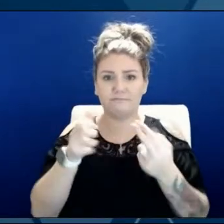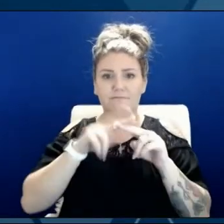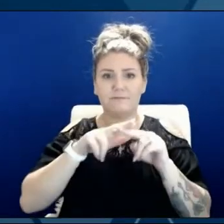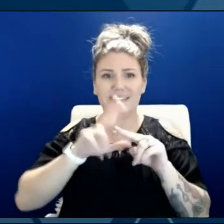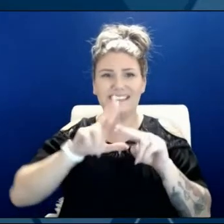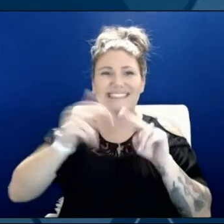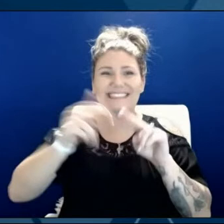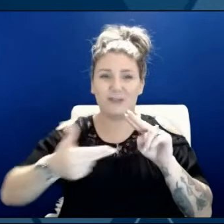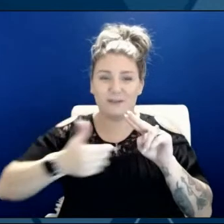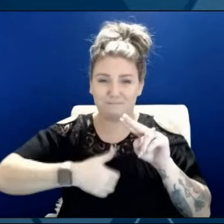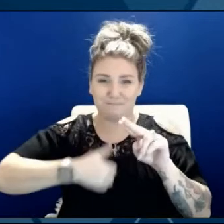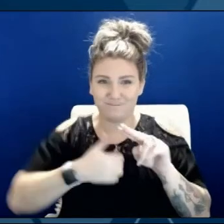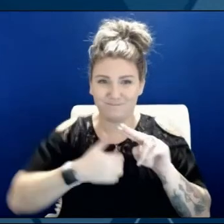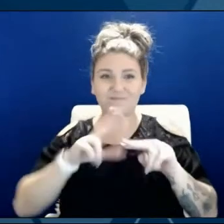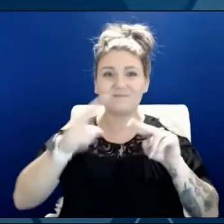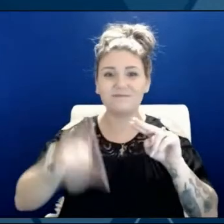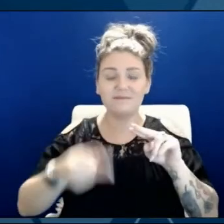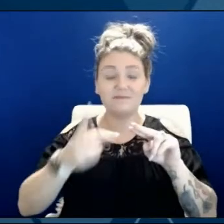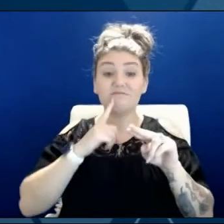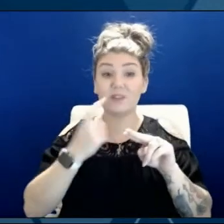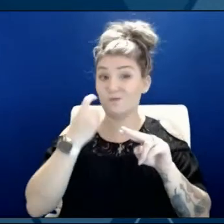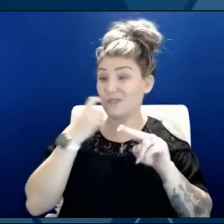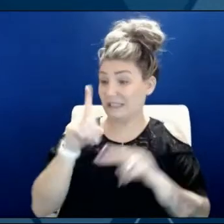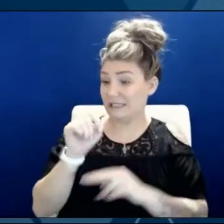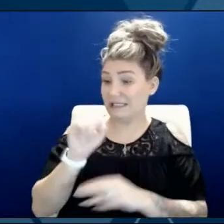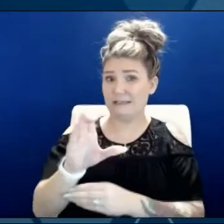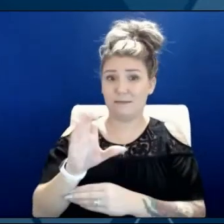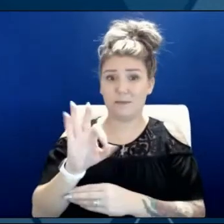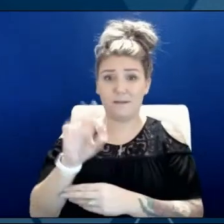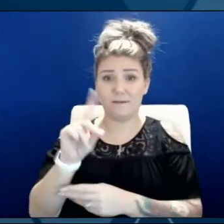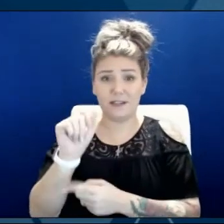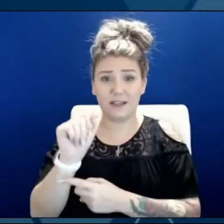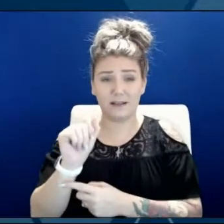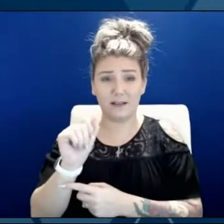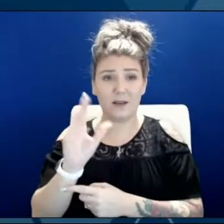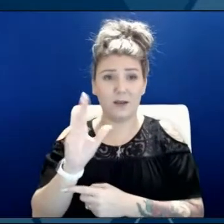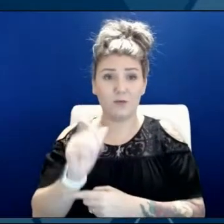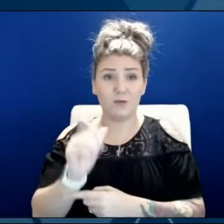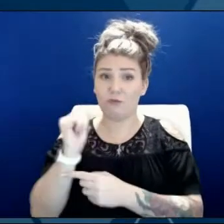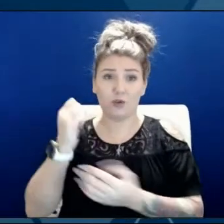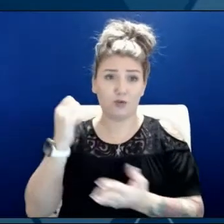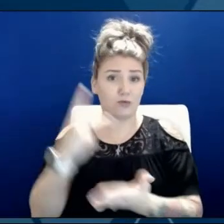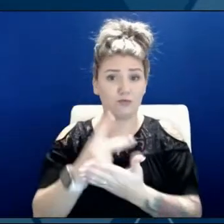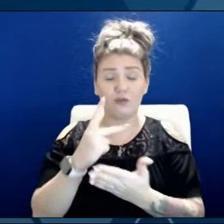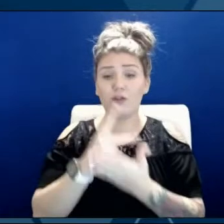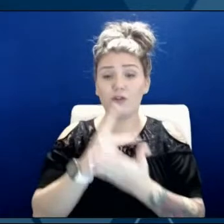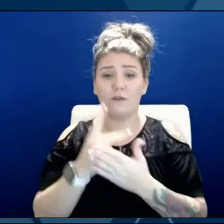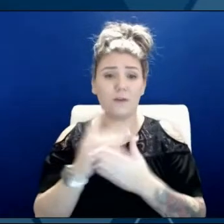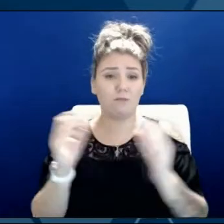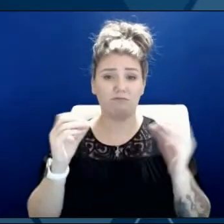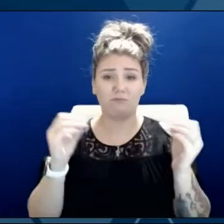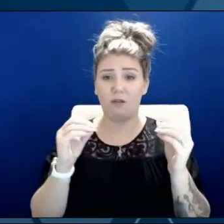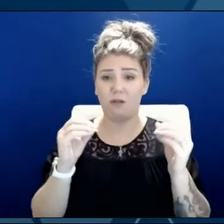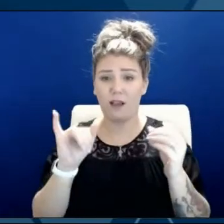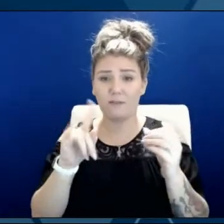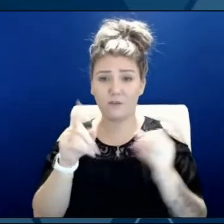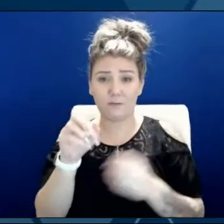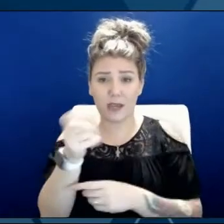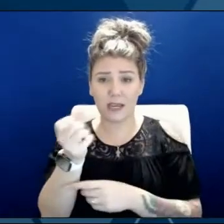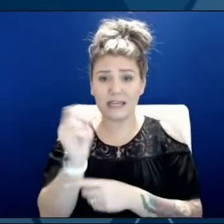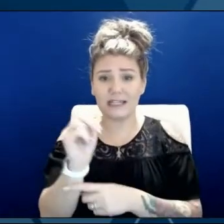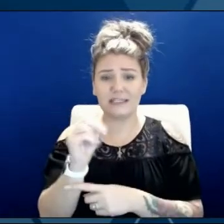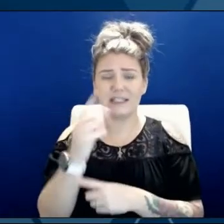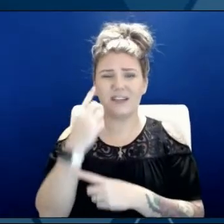This past December is when the FDA came out and said it would not approve off-label use of ivermectin to prevent or treat COVID-19 in humans or